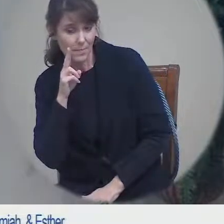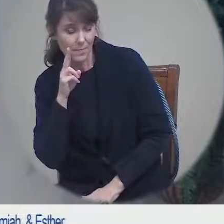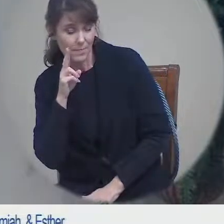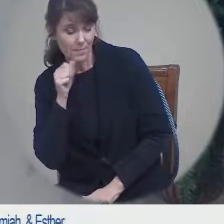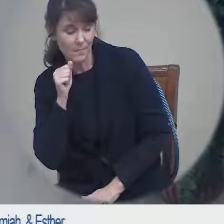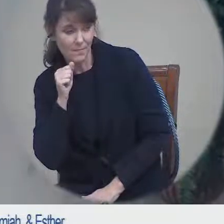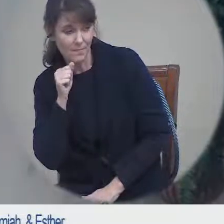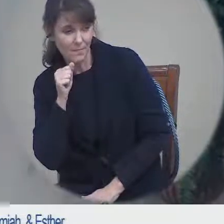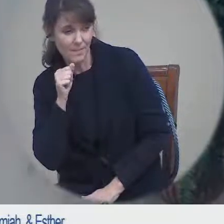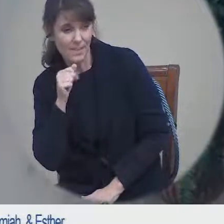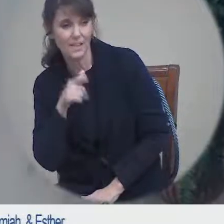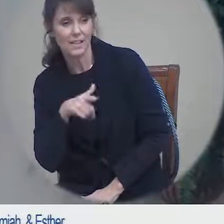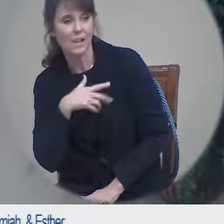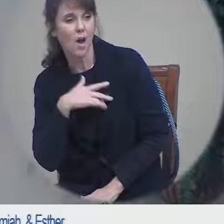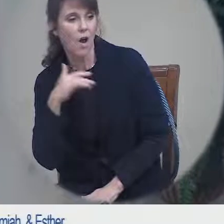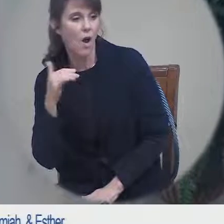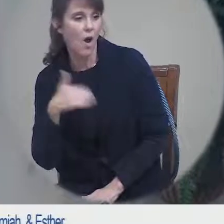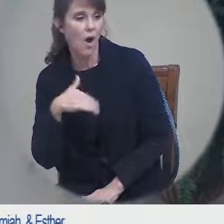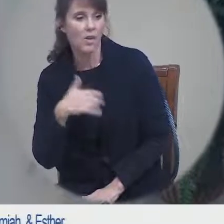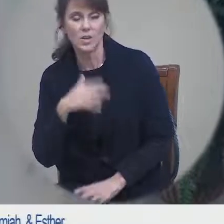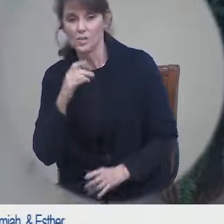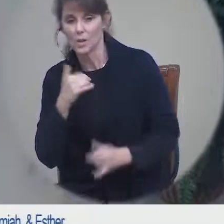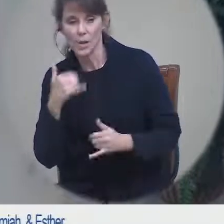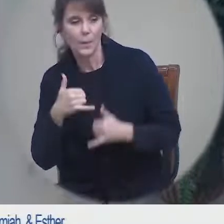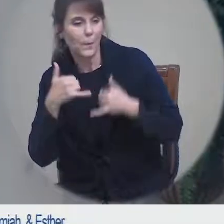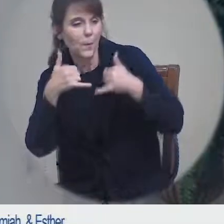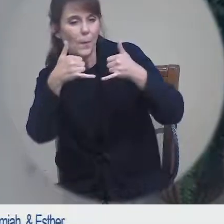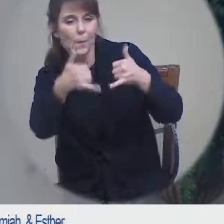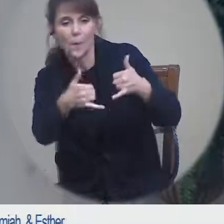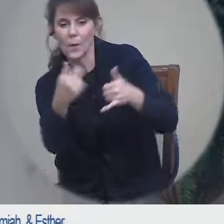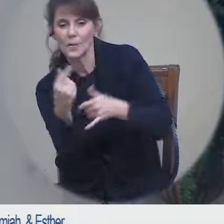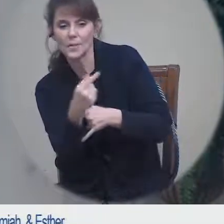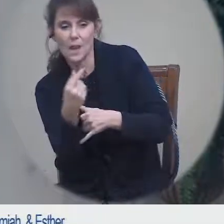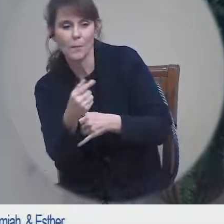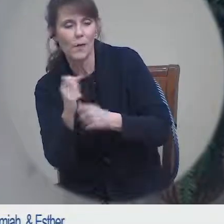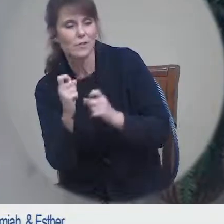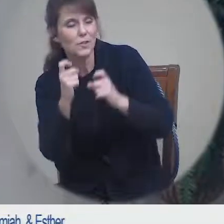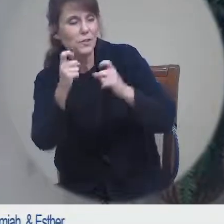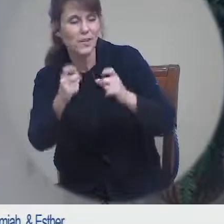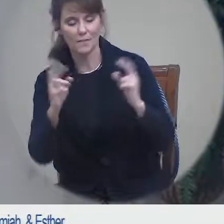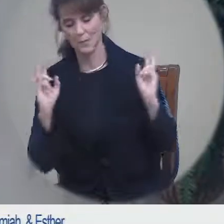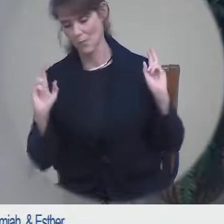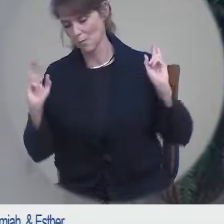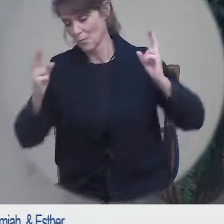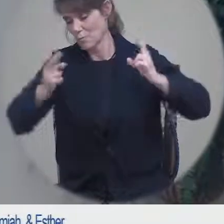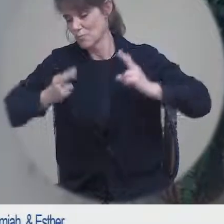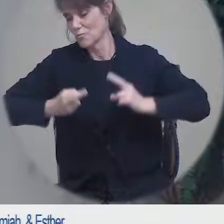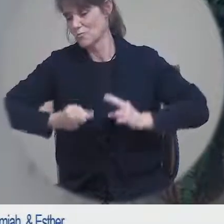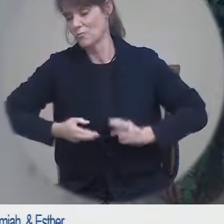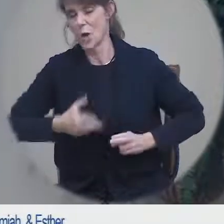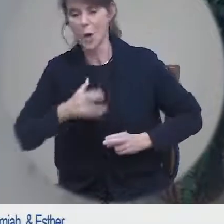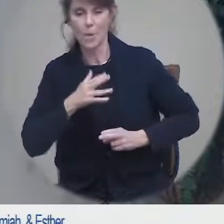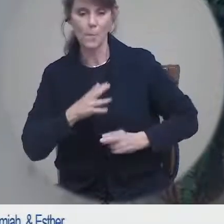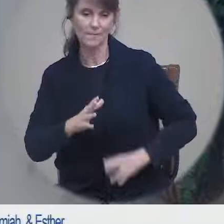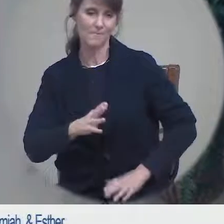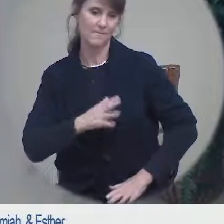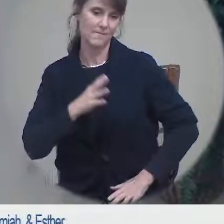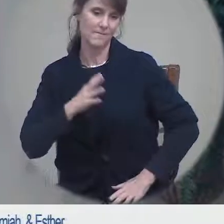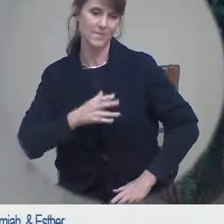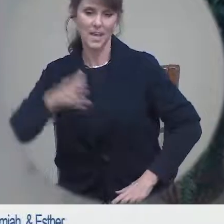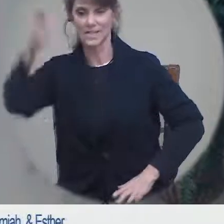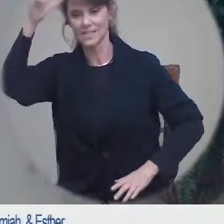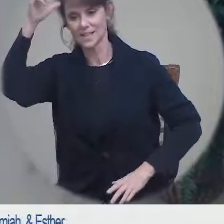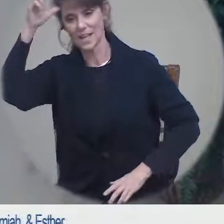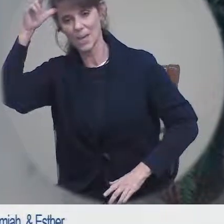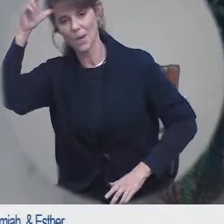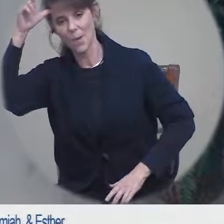He talks about giving him a robe that he wore and put him on one of the king's horses and allow the horse to be crowned, basically,